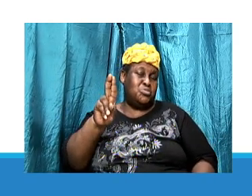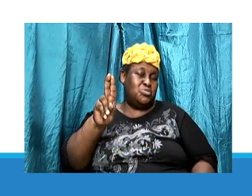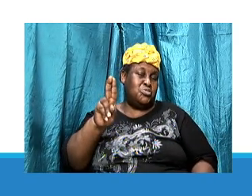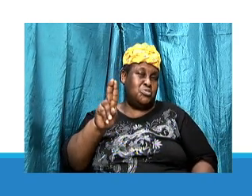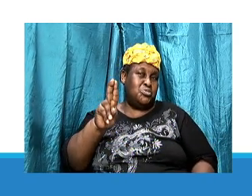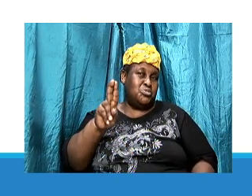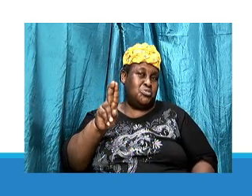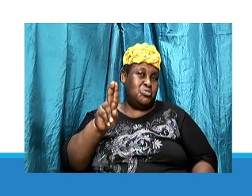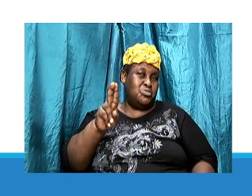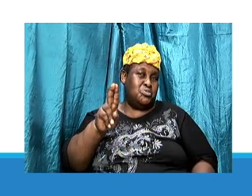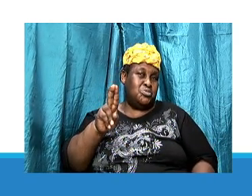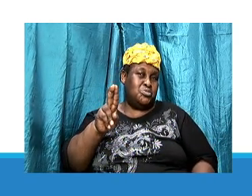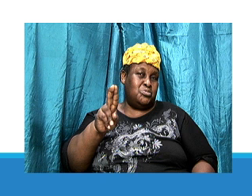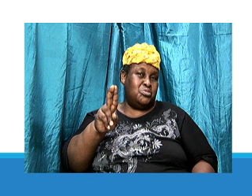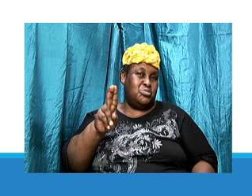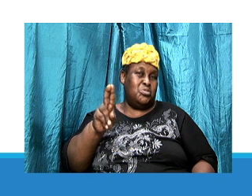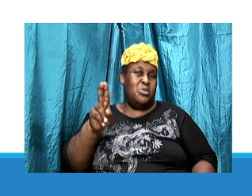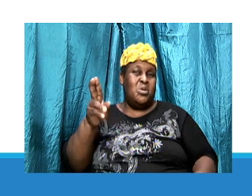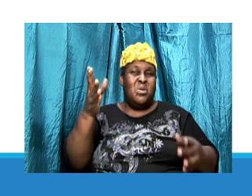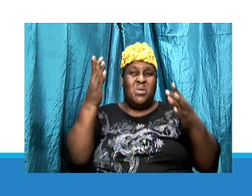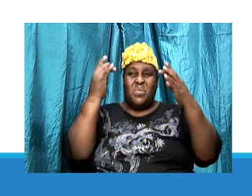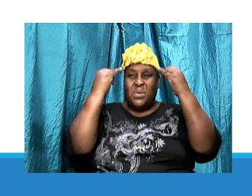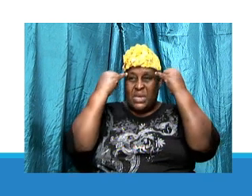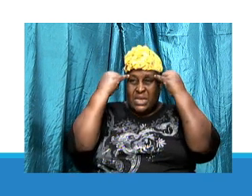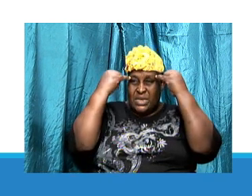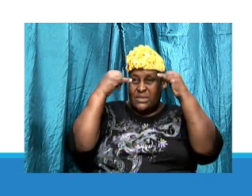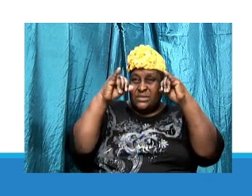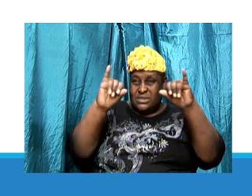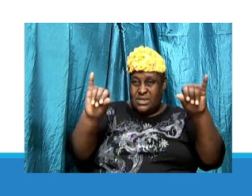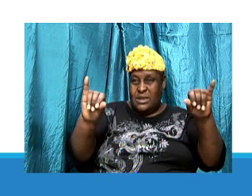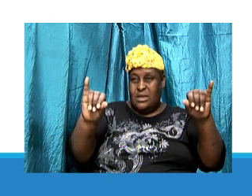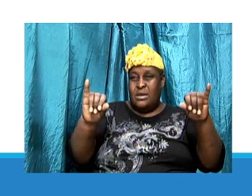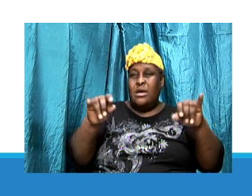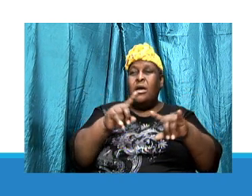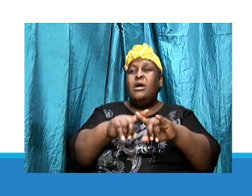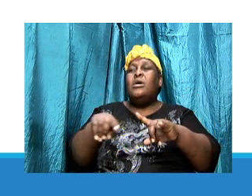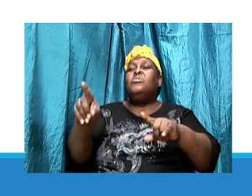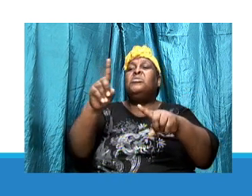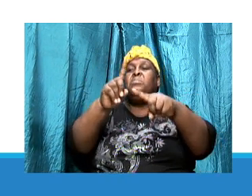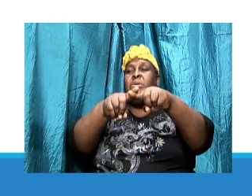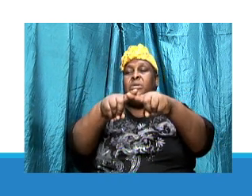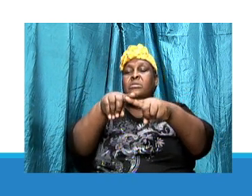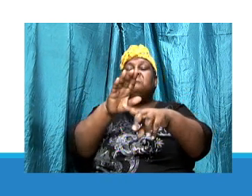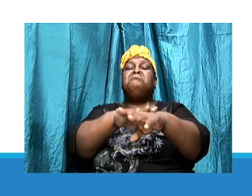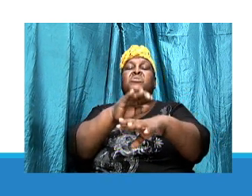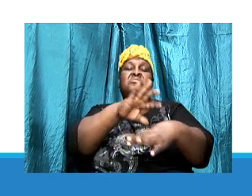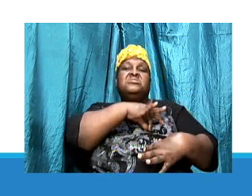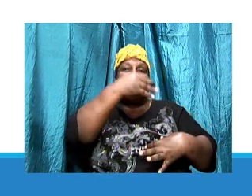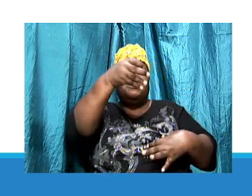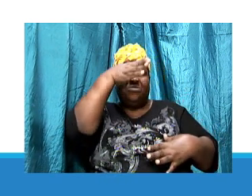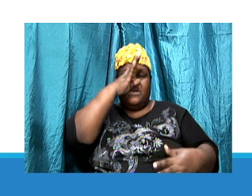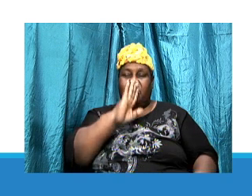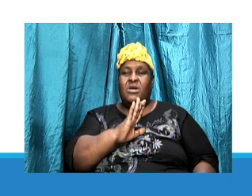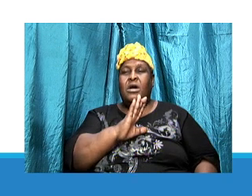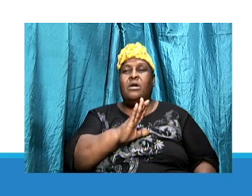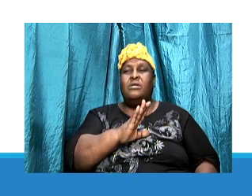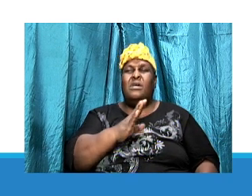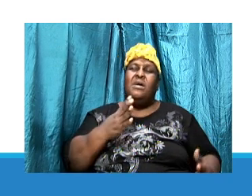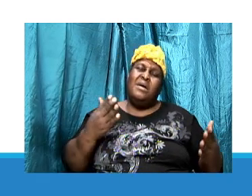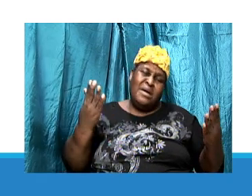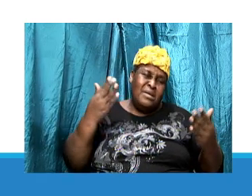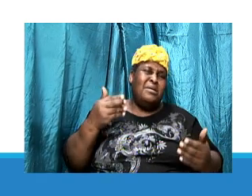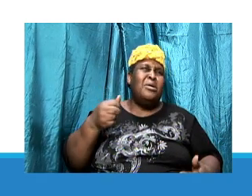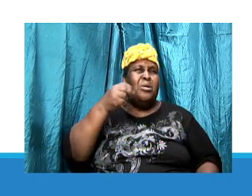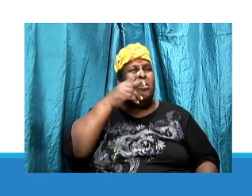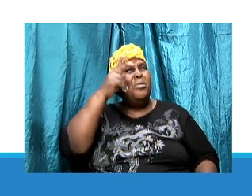the in terms of our own intellect, but we rely on the Spirit. And here Paul is saying that the